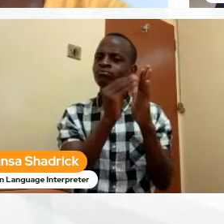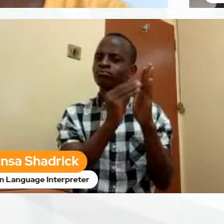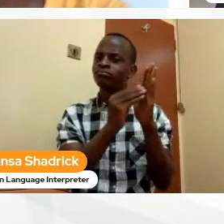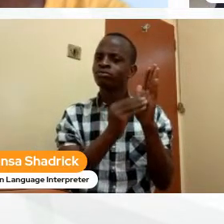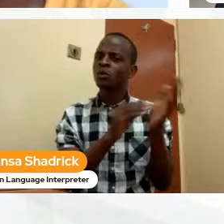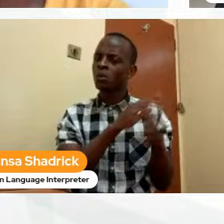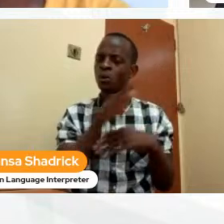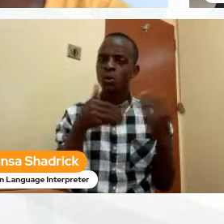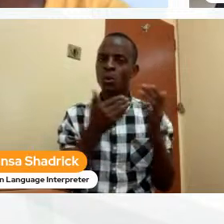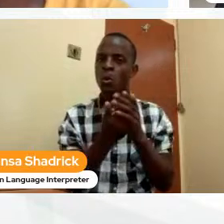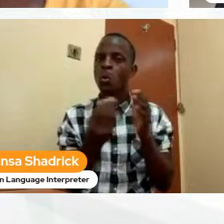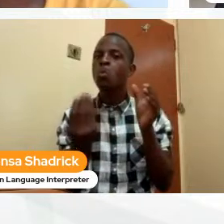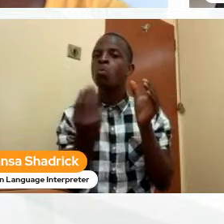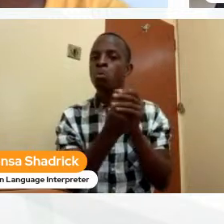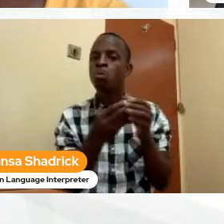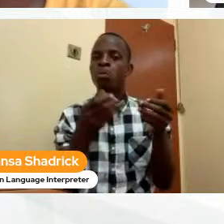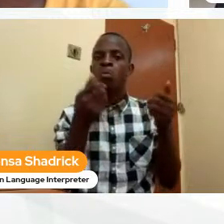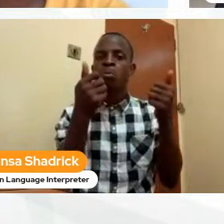that